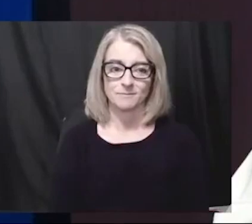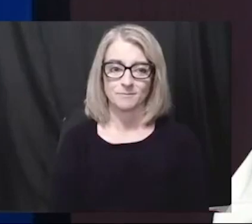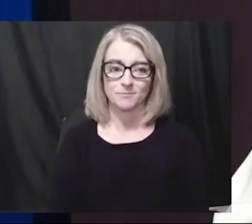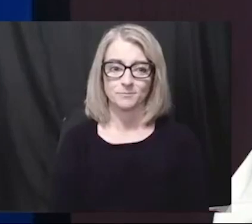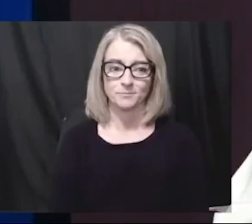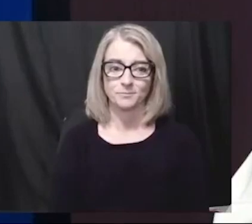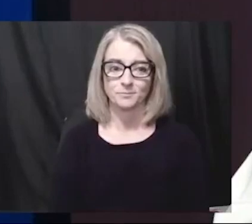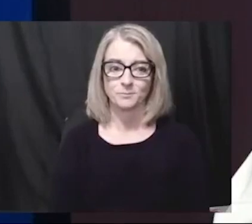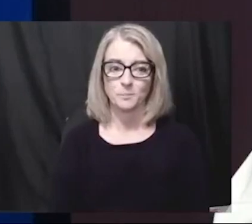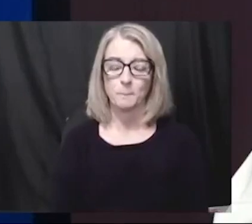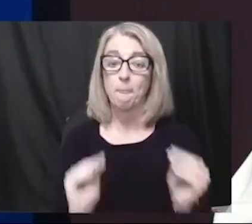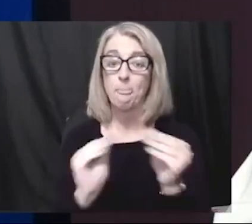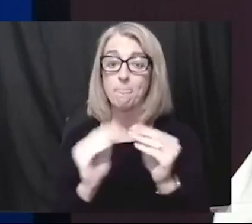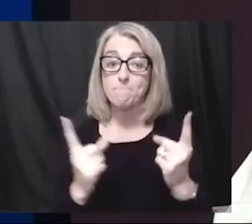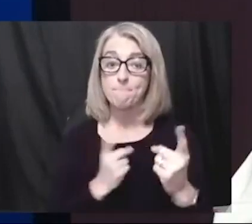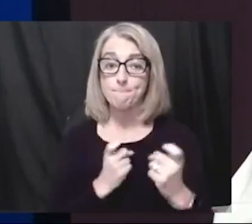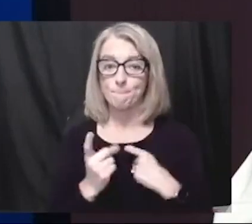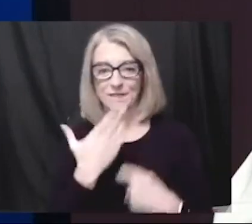Other questions? Thank you.